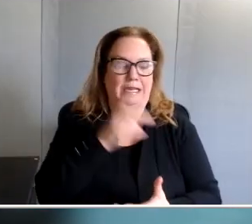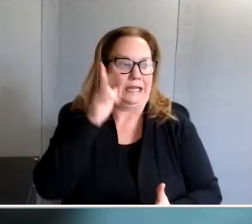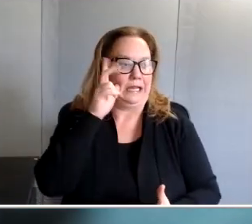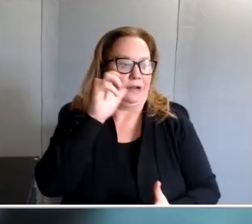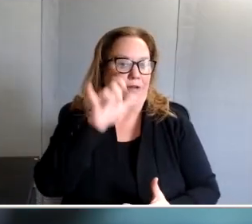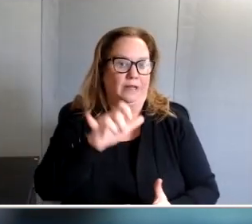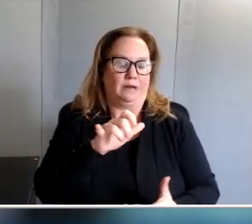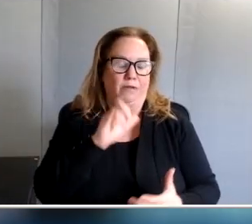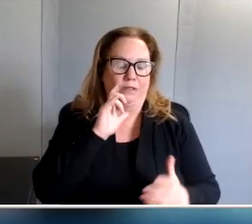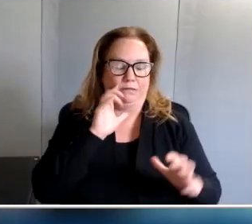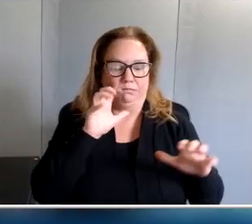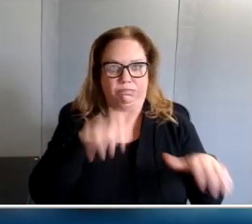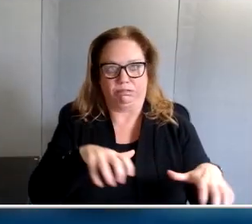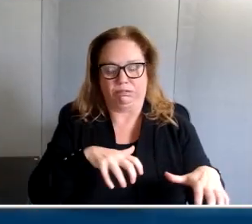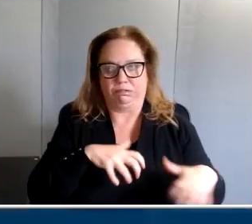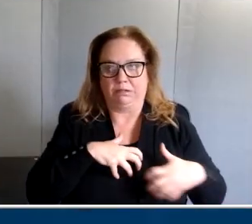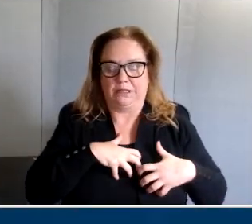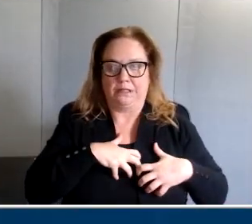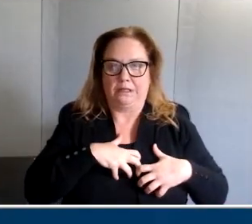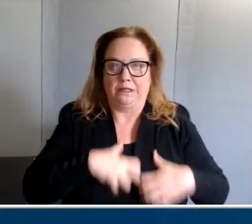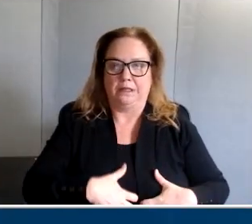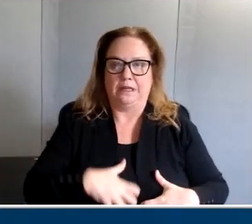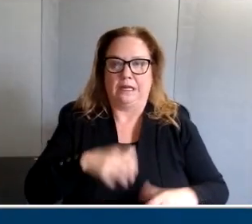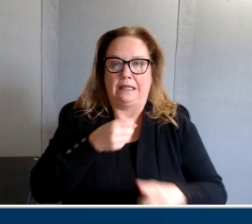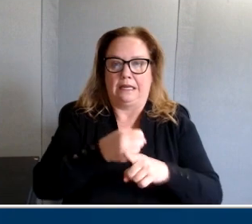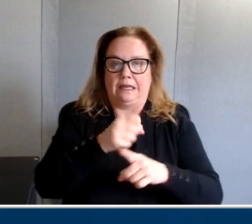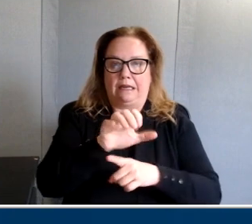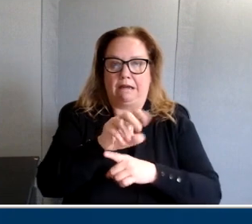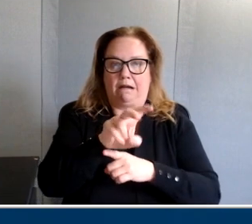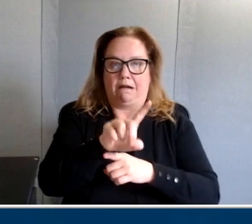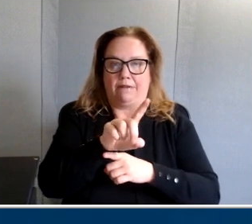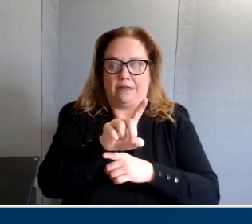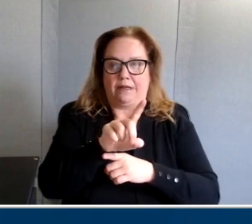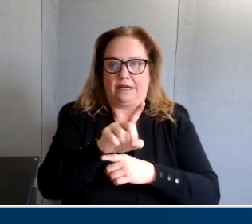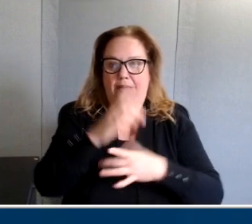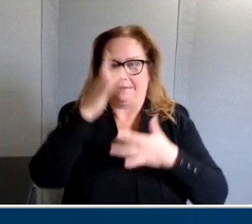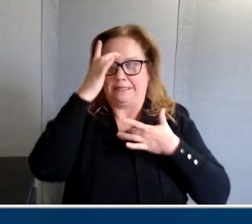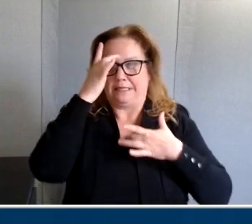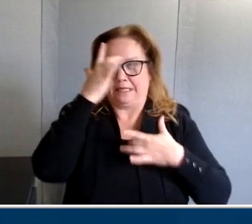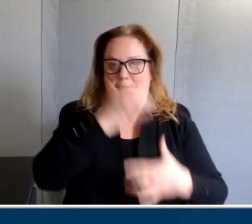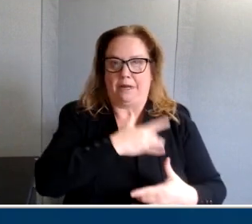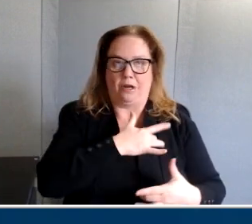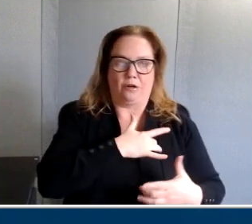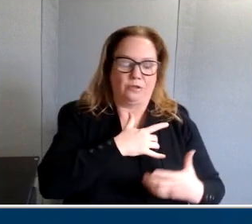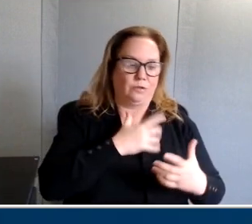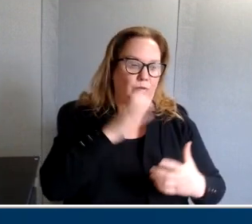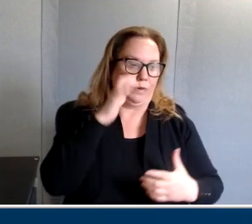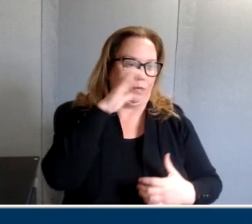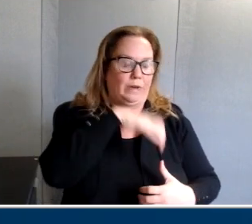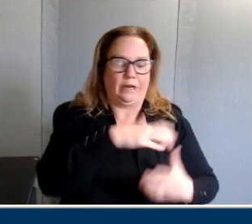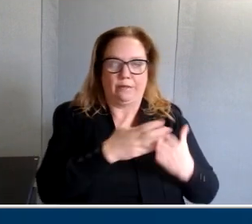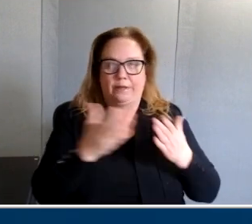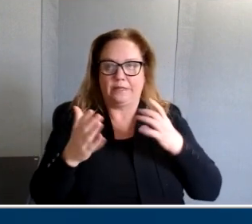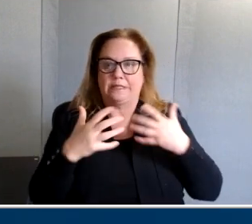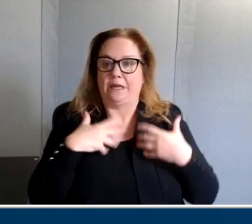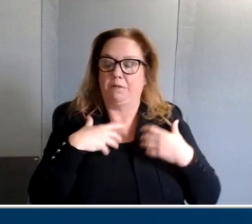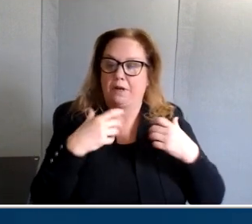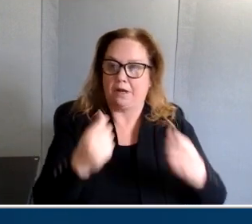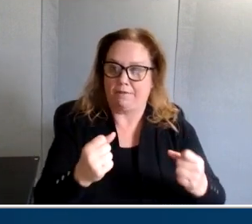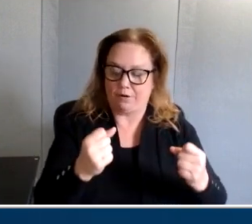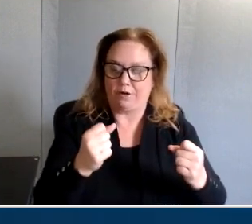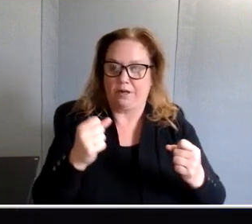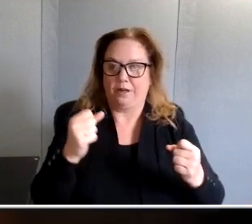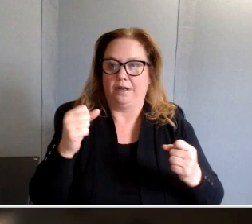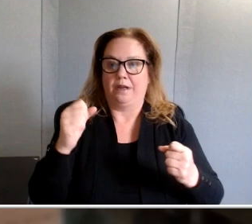pretty shocking. Then Brian got COVID. And I am horribly sick. My heart's doing weird things. He recovered and made it onto